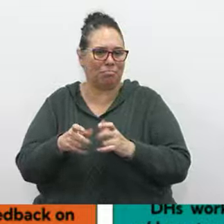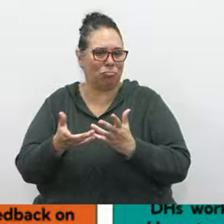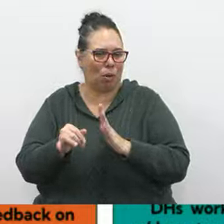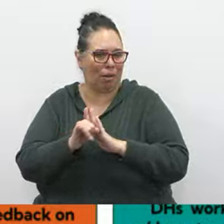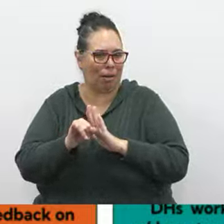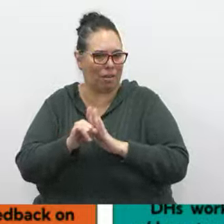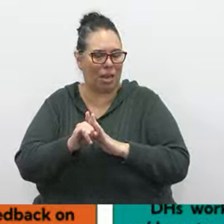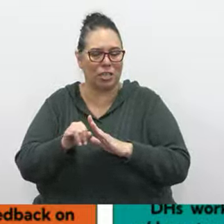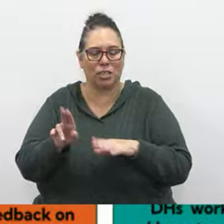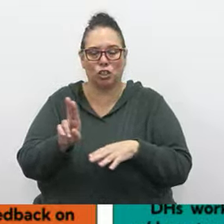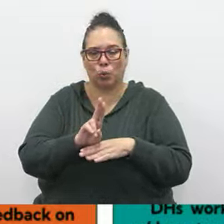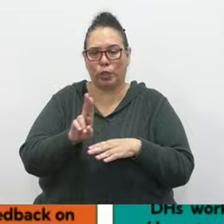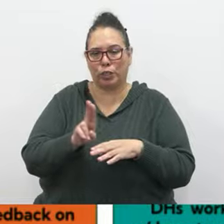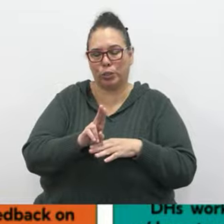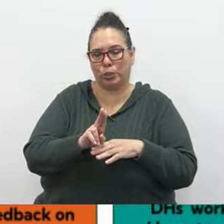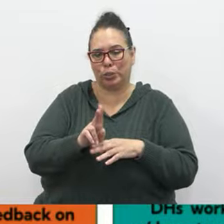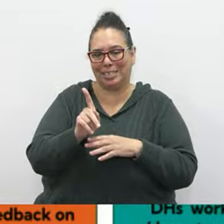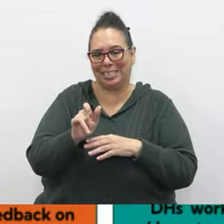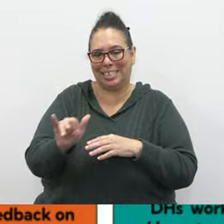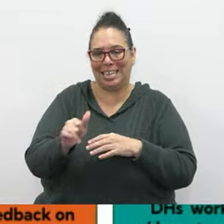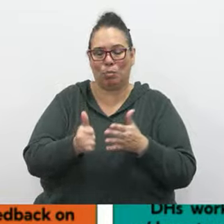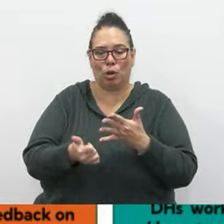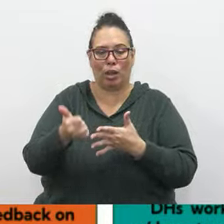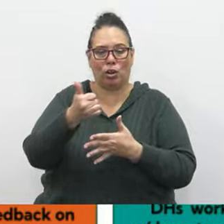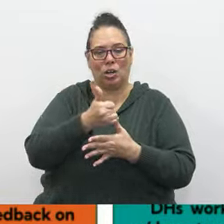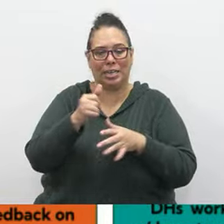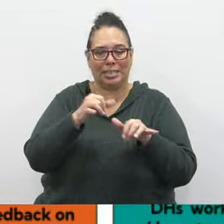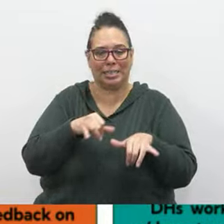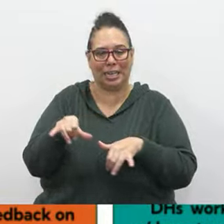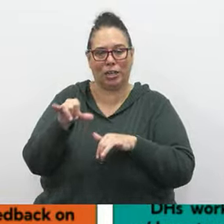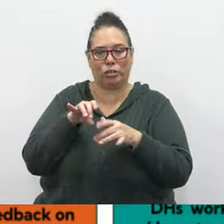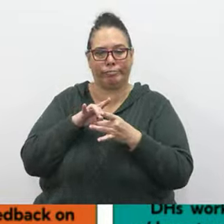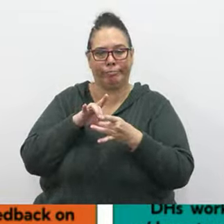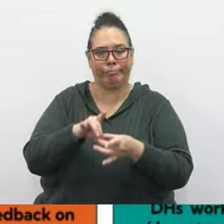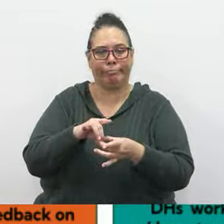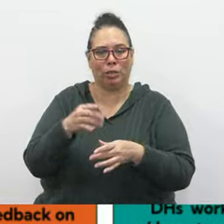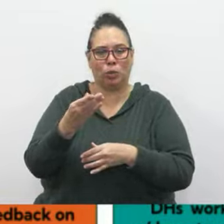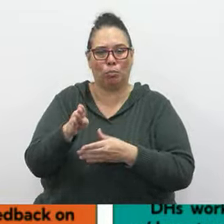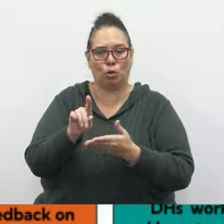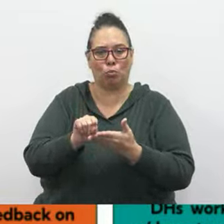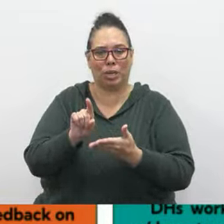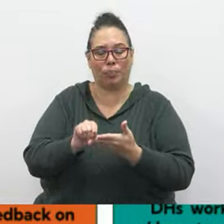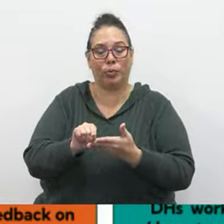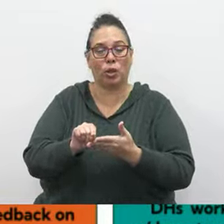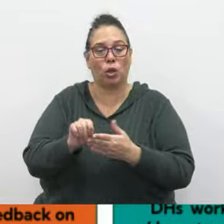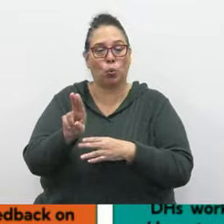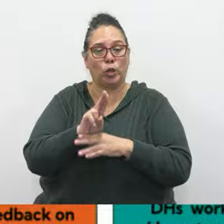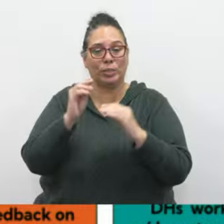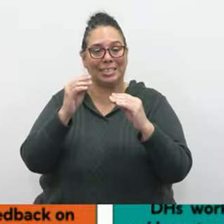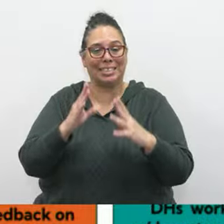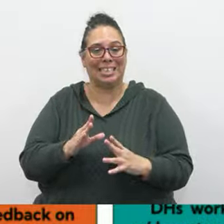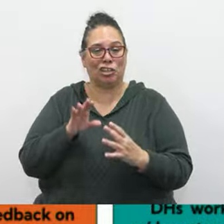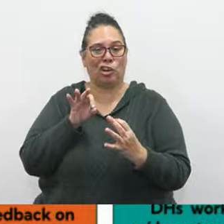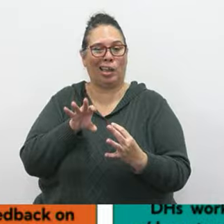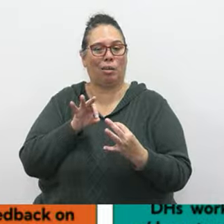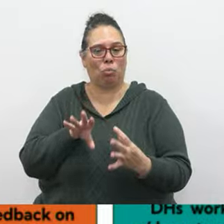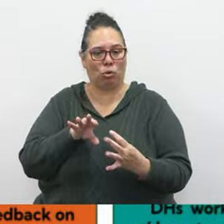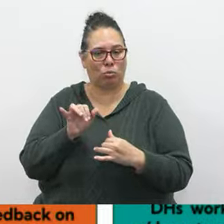used those key priority standards that were a part of the blueprints, and we used teacher input to support us in that